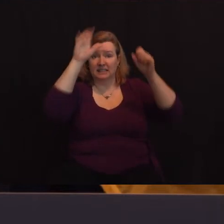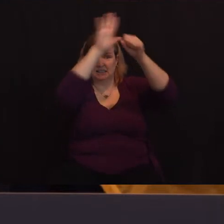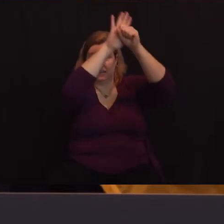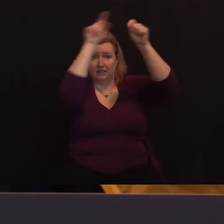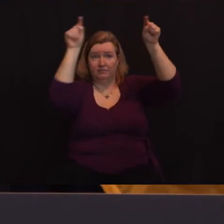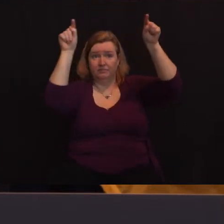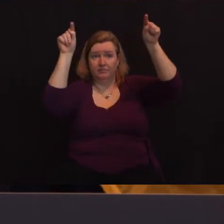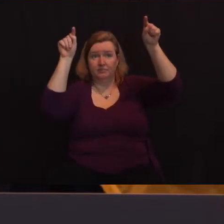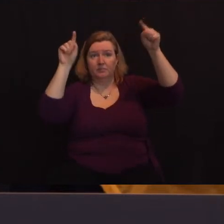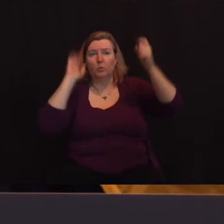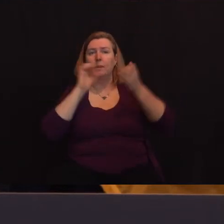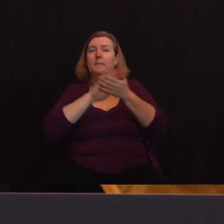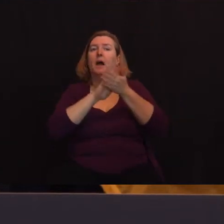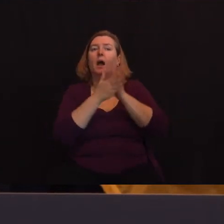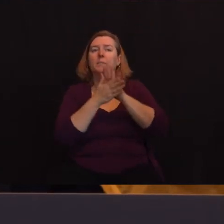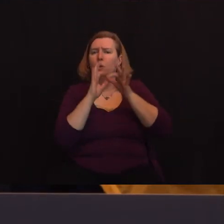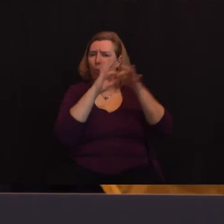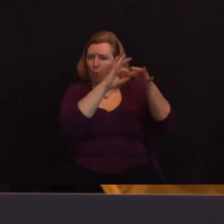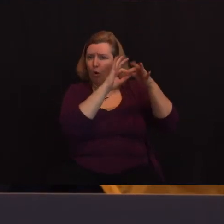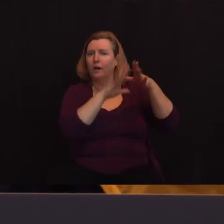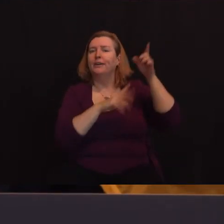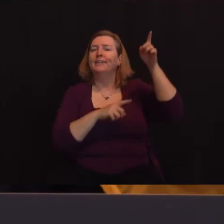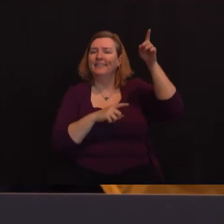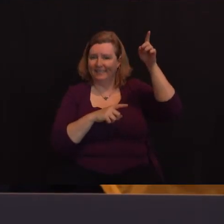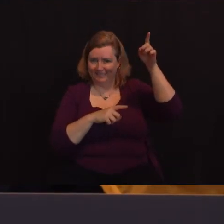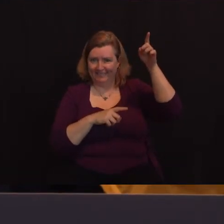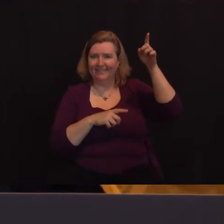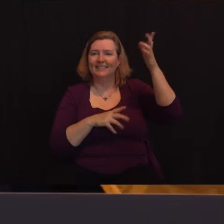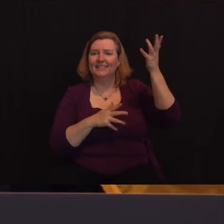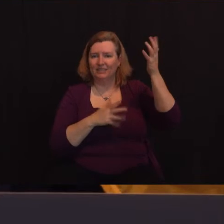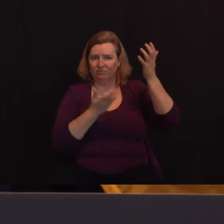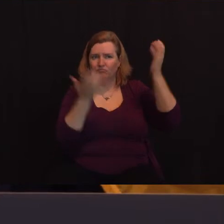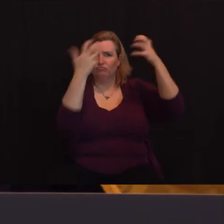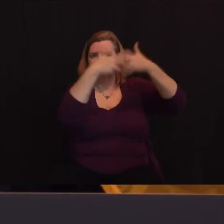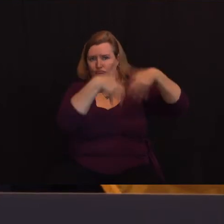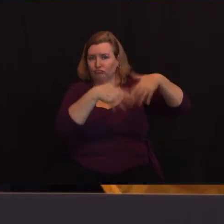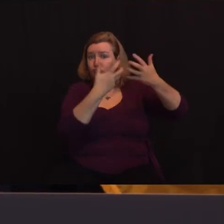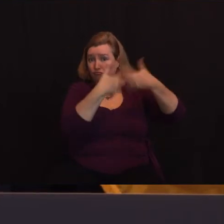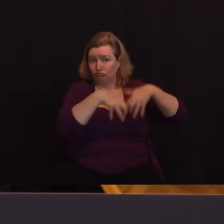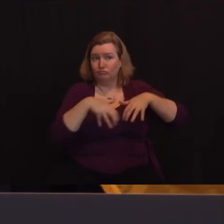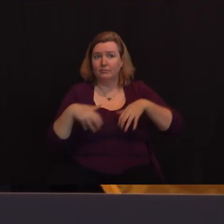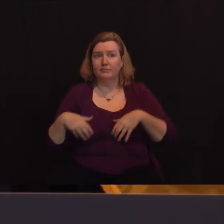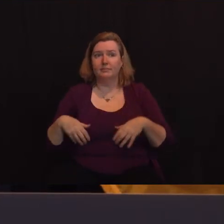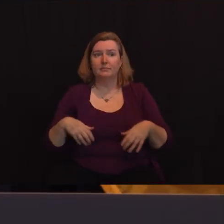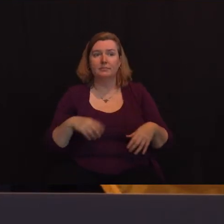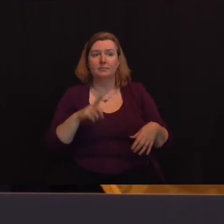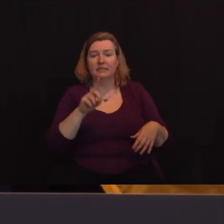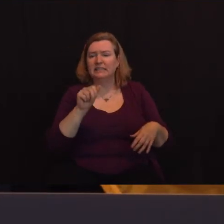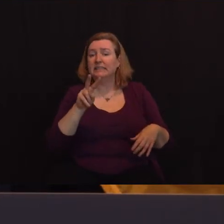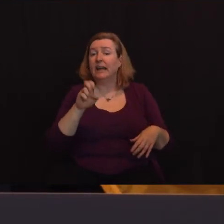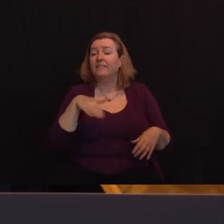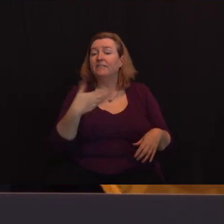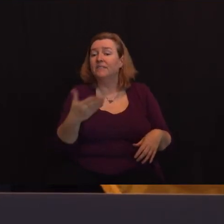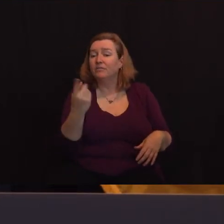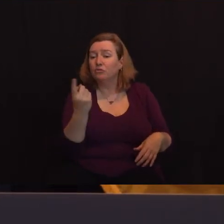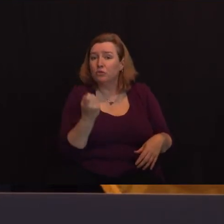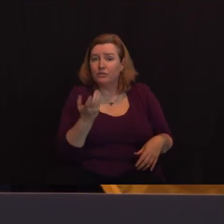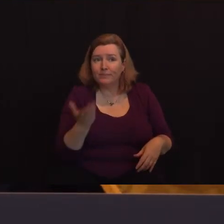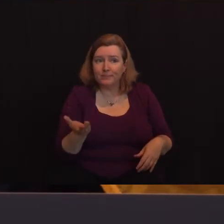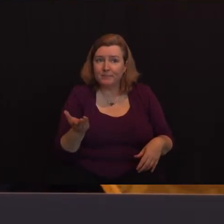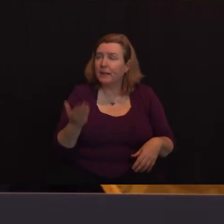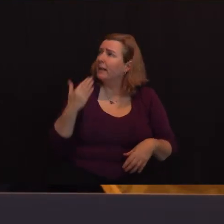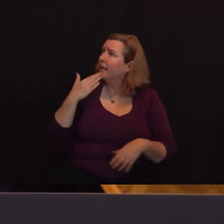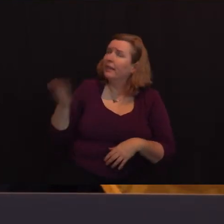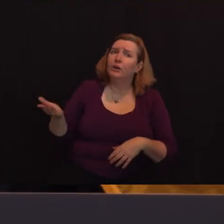activities into the communities. With that, Dave, take us home. Thank you, Governor. If the CDC,